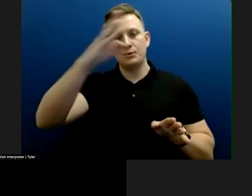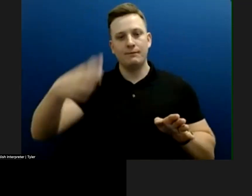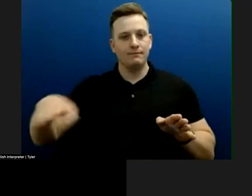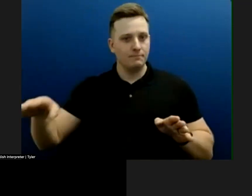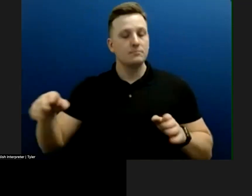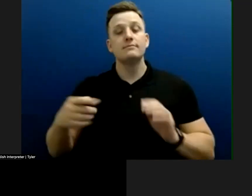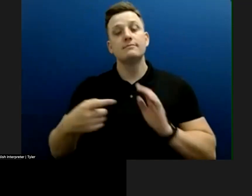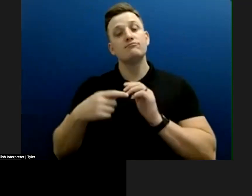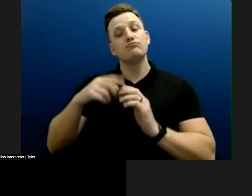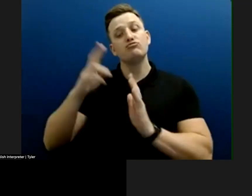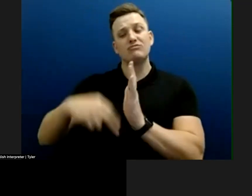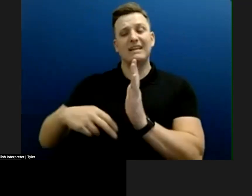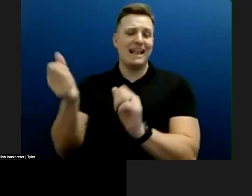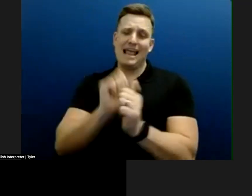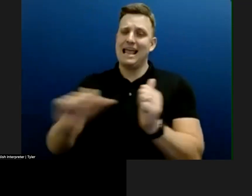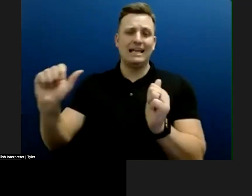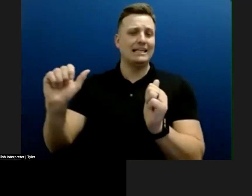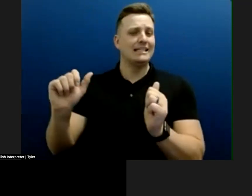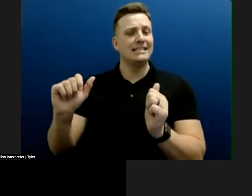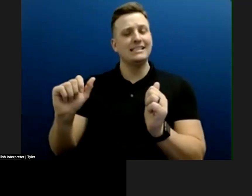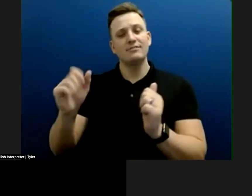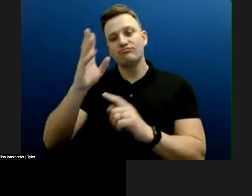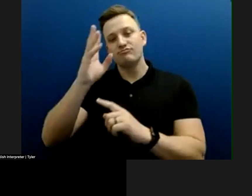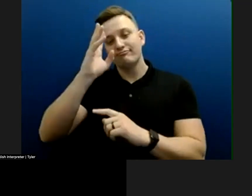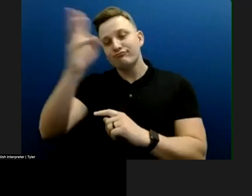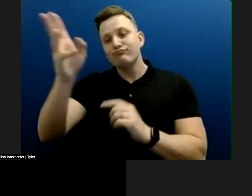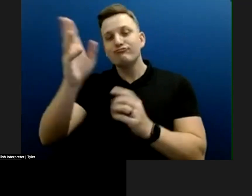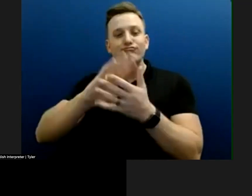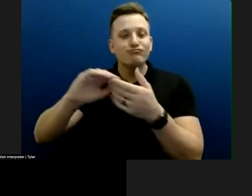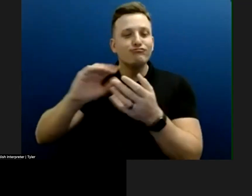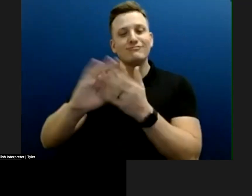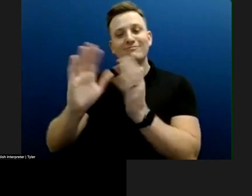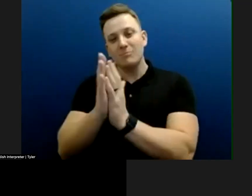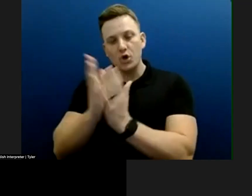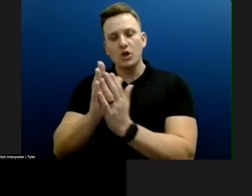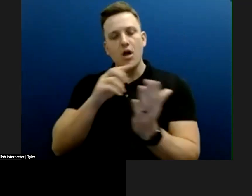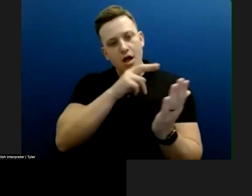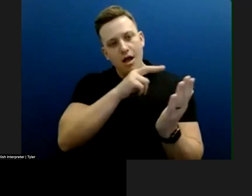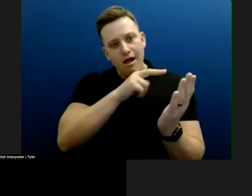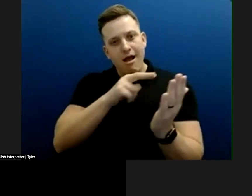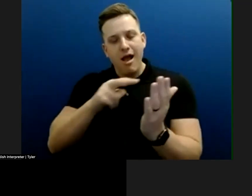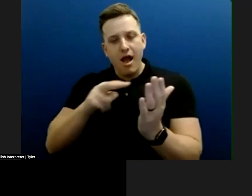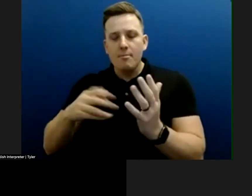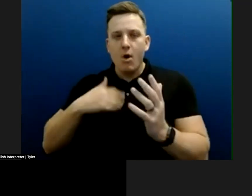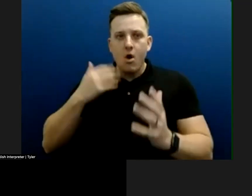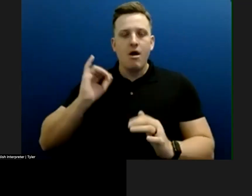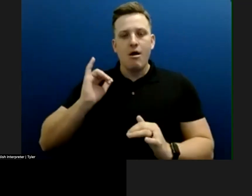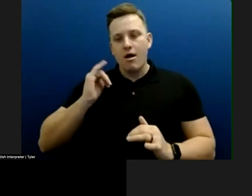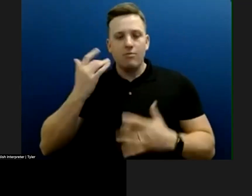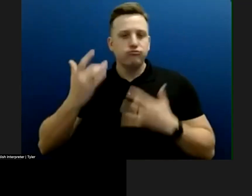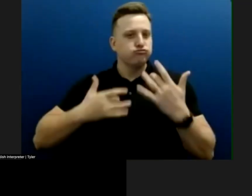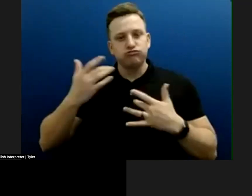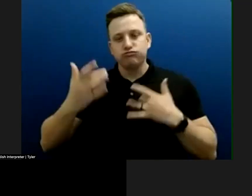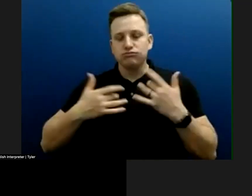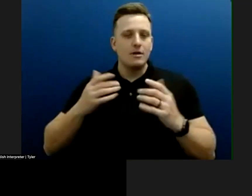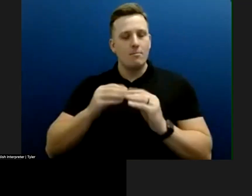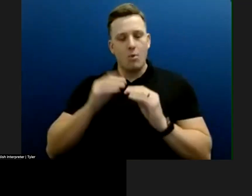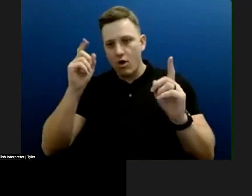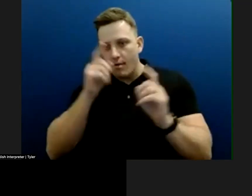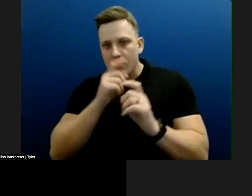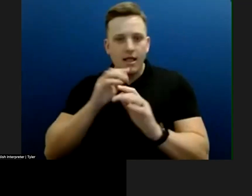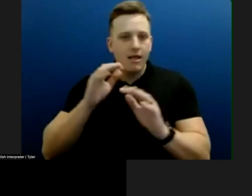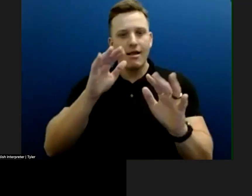will take you on a journey, and the tension builds and builds, and it becomes more and more complex, and then the end of the story